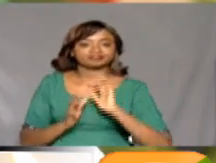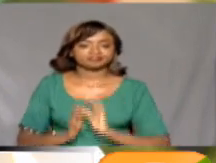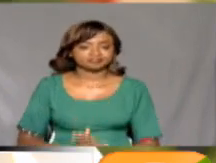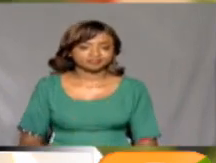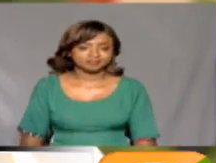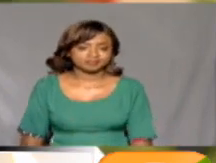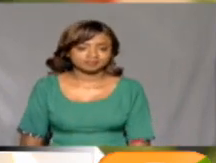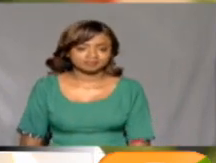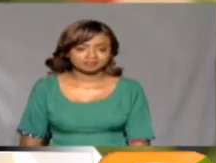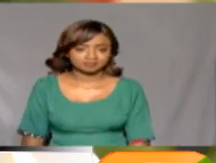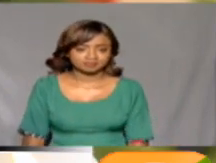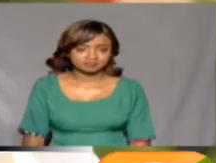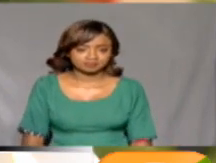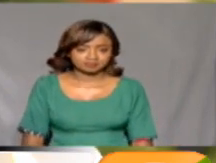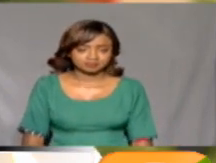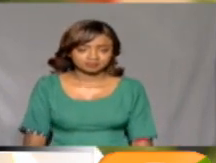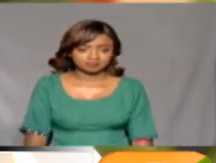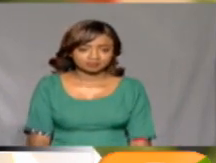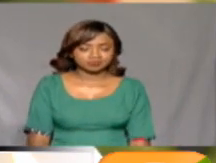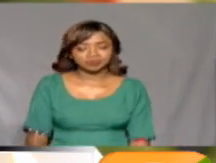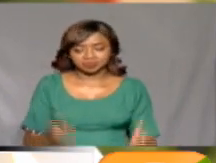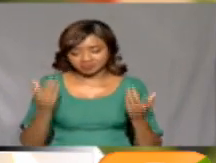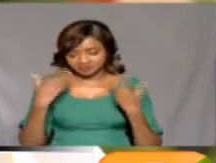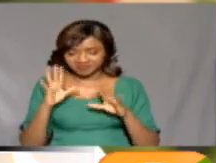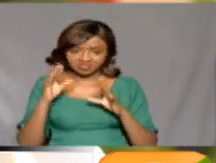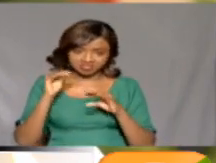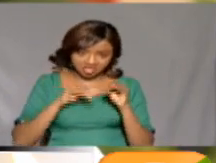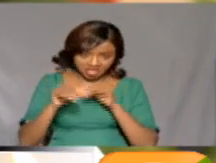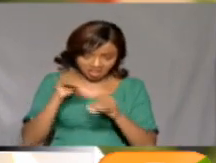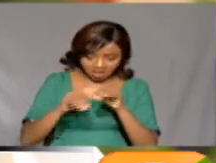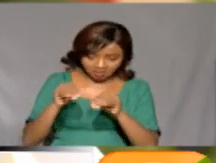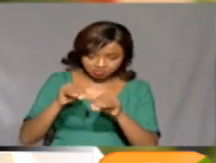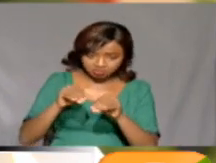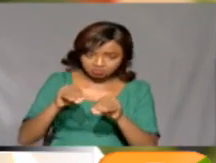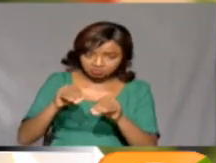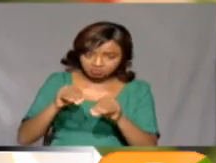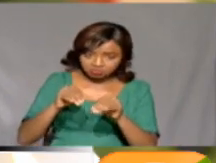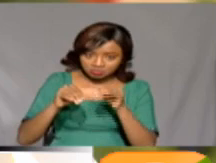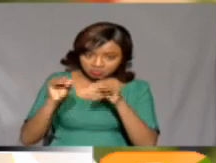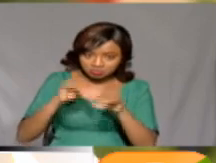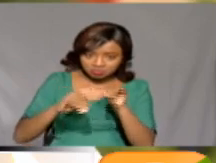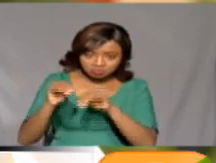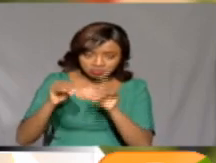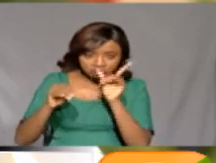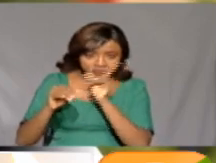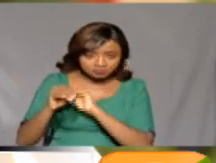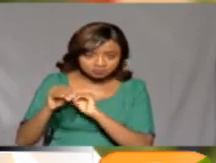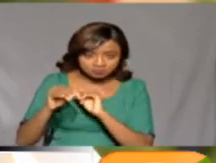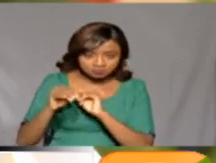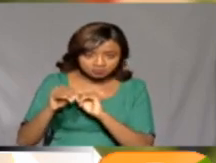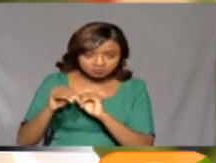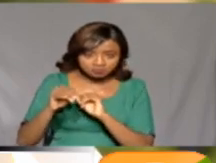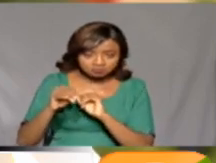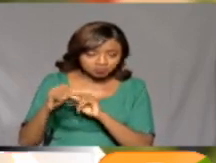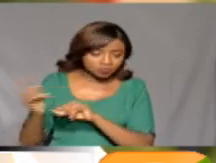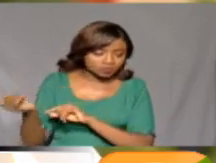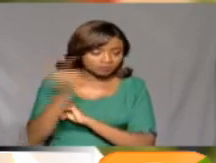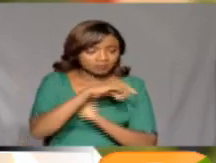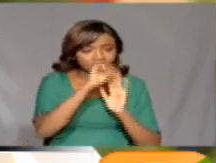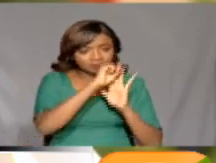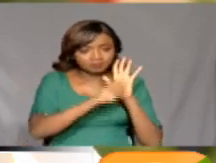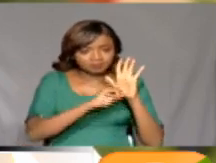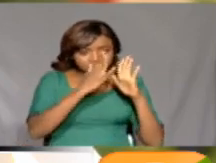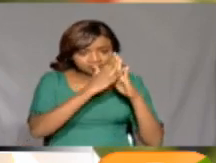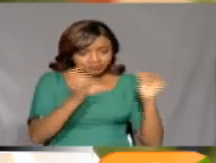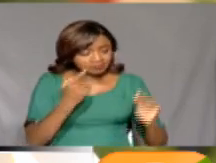So on this, so we went, we voted, and then we came to State House to